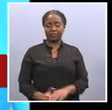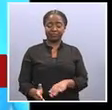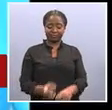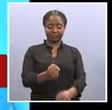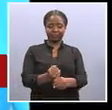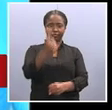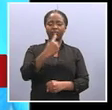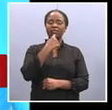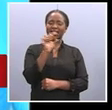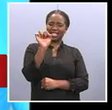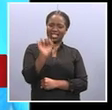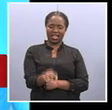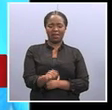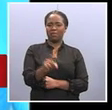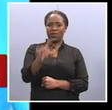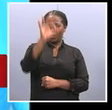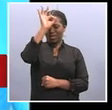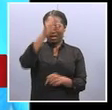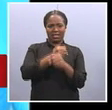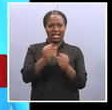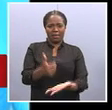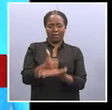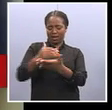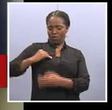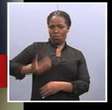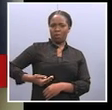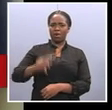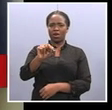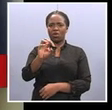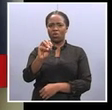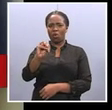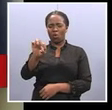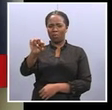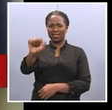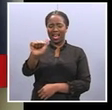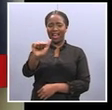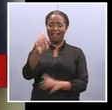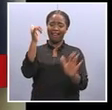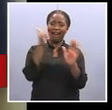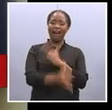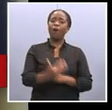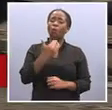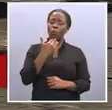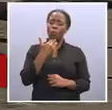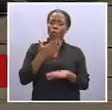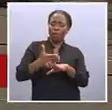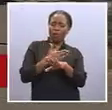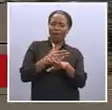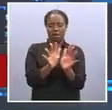Gauteng officials admit that the system has failed this woman. Nomsa Maduna was murdered allegedly by her former